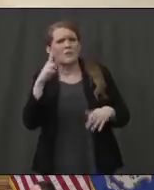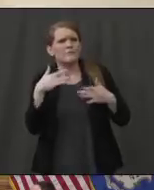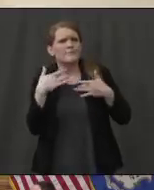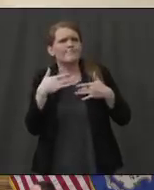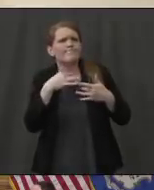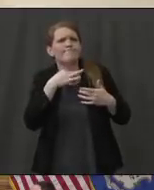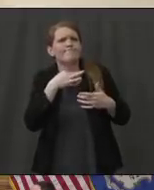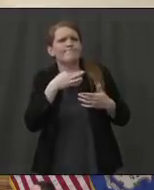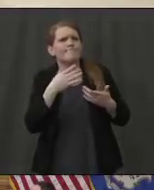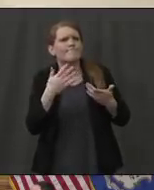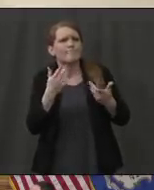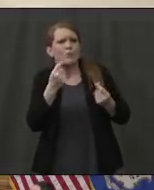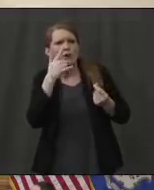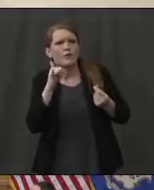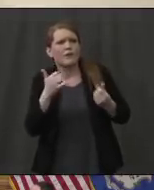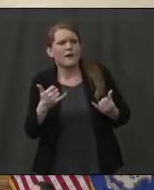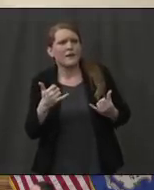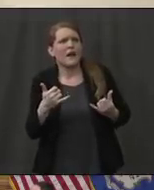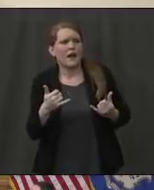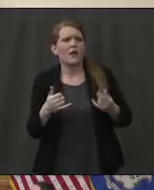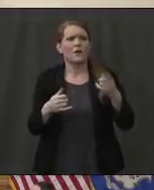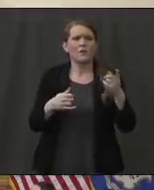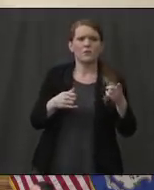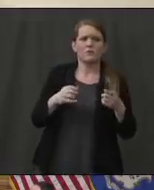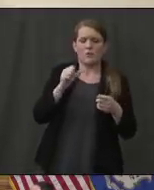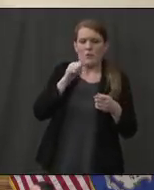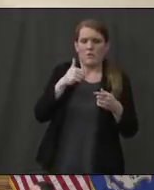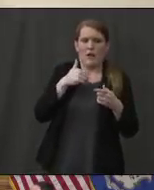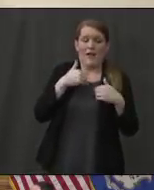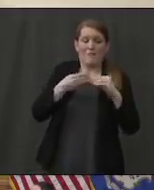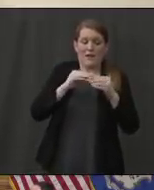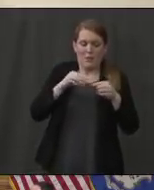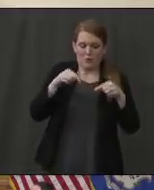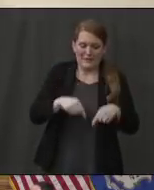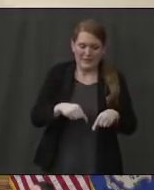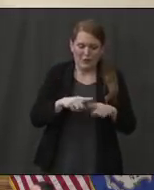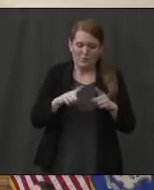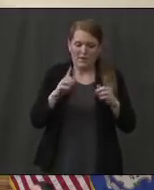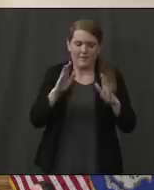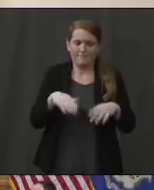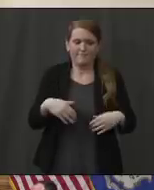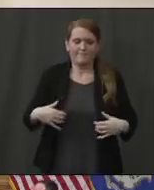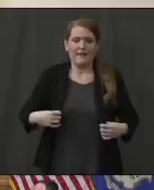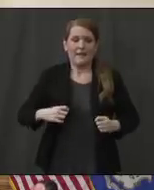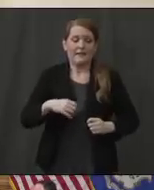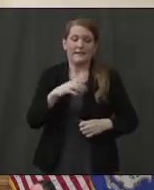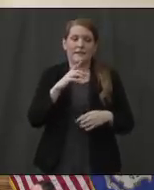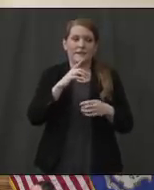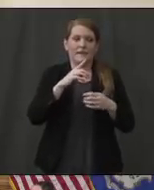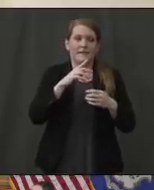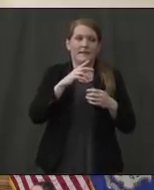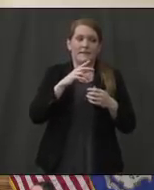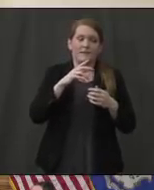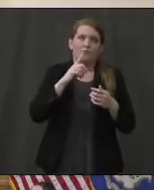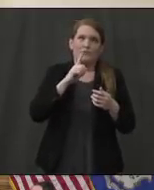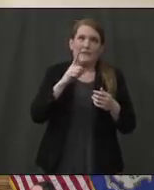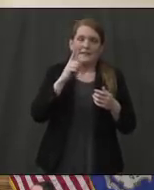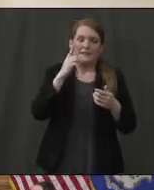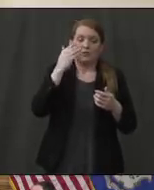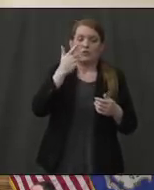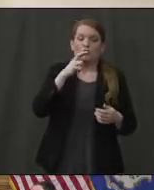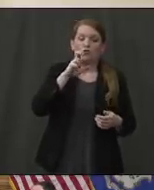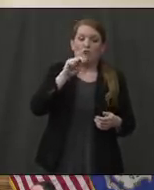this morning, I have my numbers here, but if I looked at them for Greenwich, they're probably at around 85